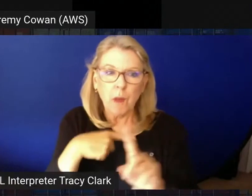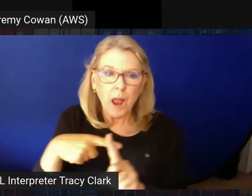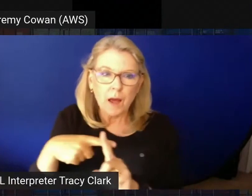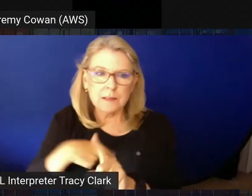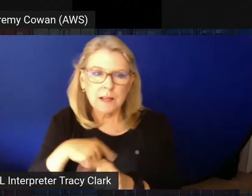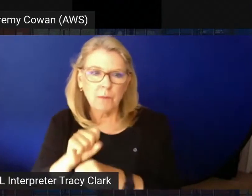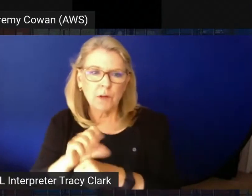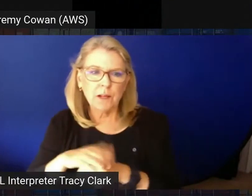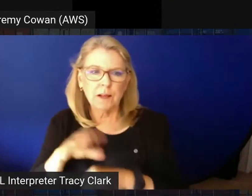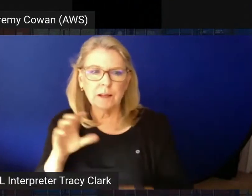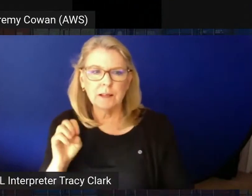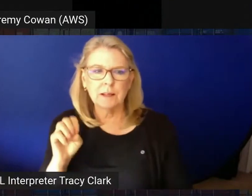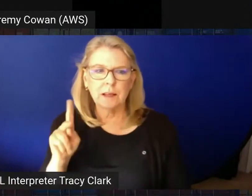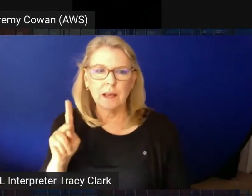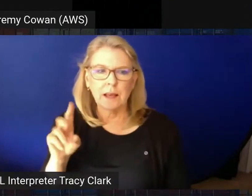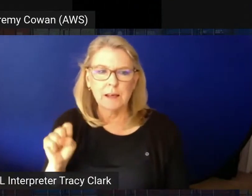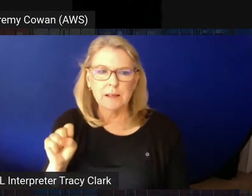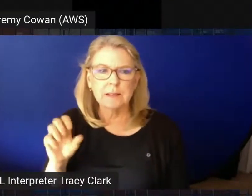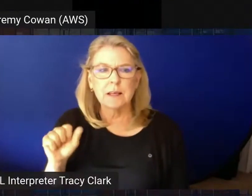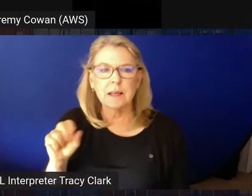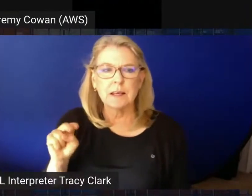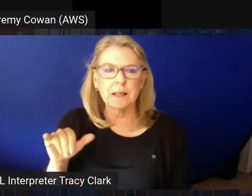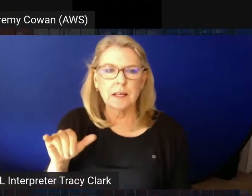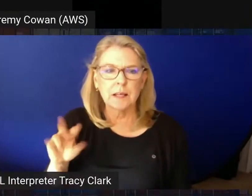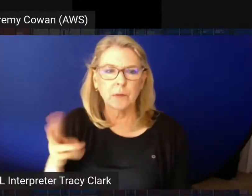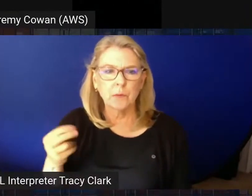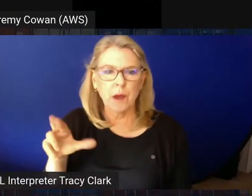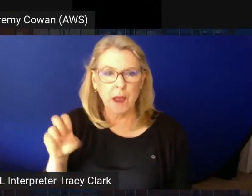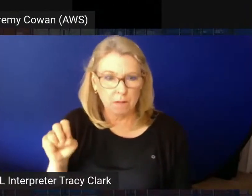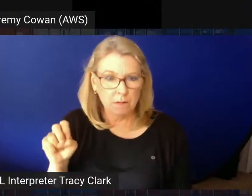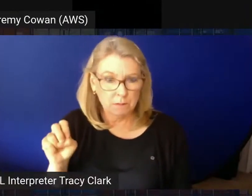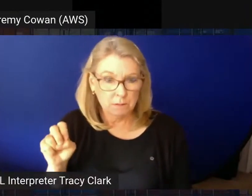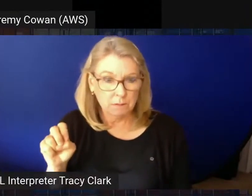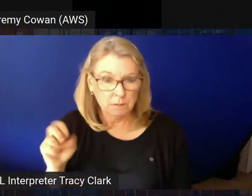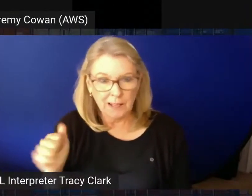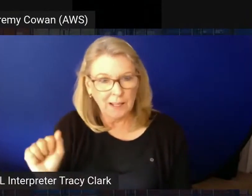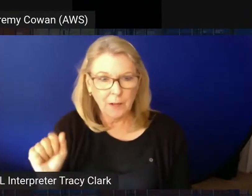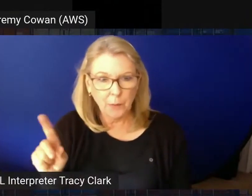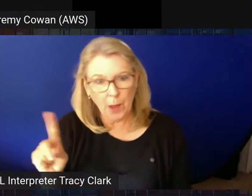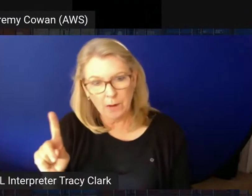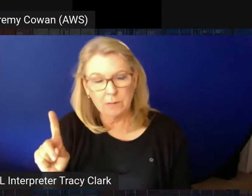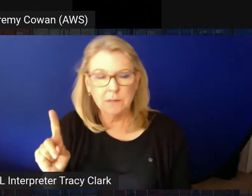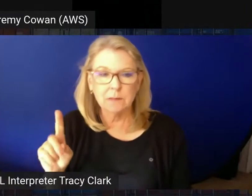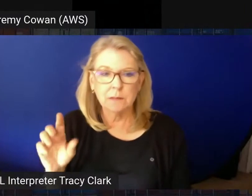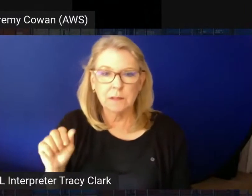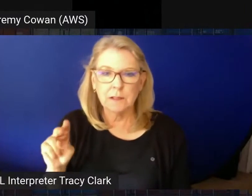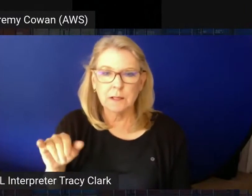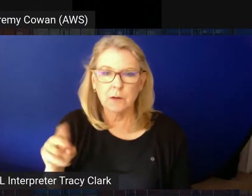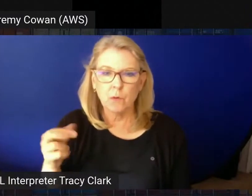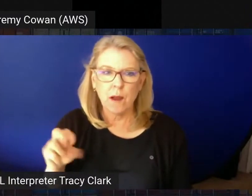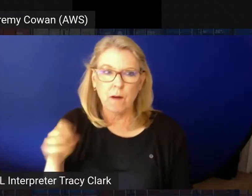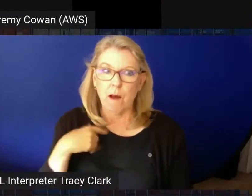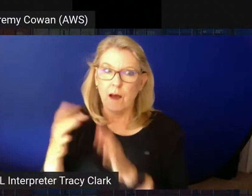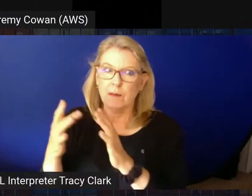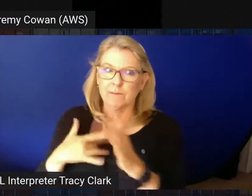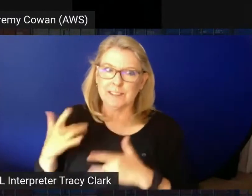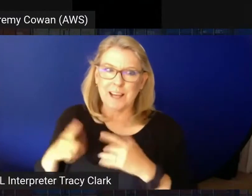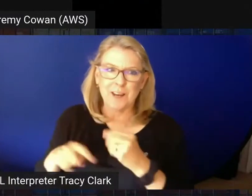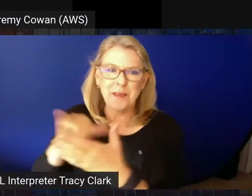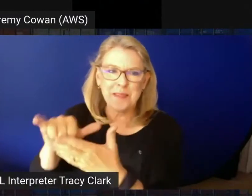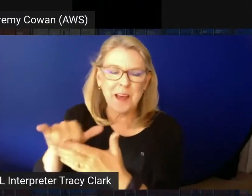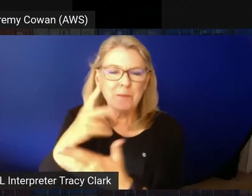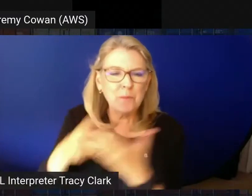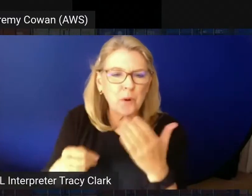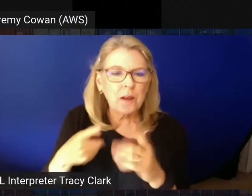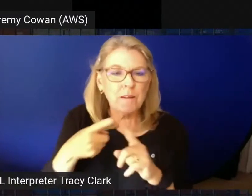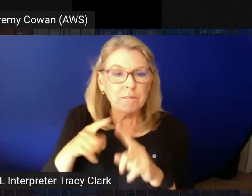Anywhere, and that's an area I'm really excited about. So I think both just in the feature side and then on the security side, there